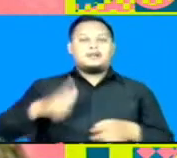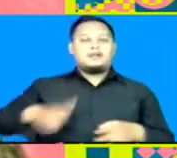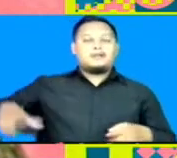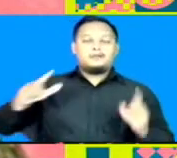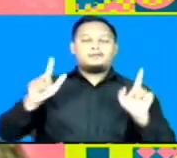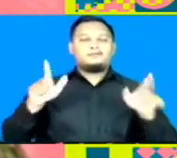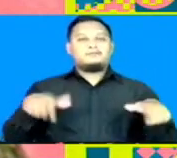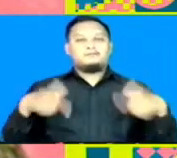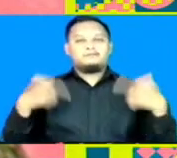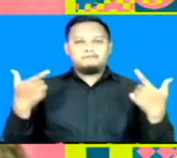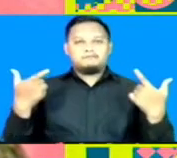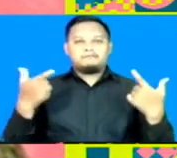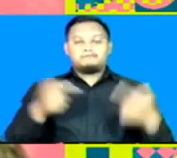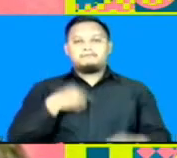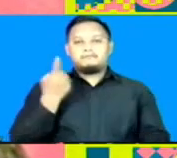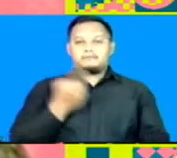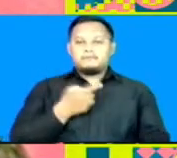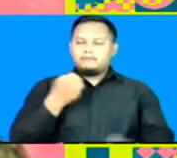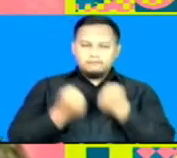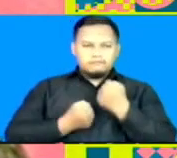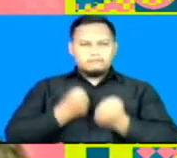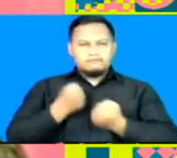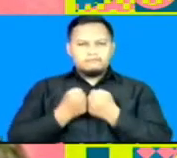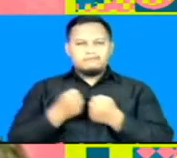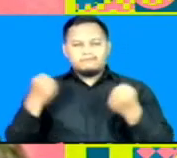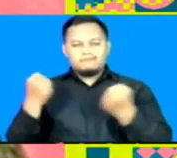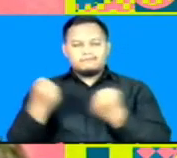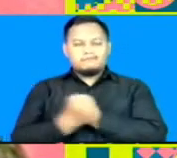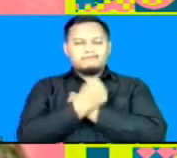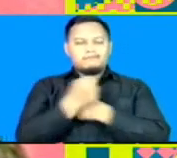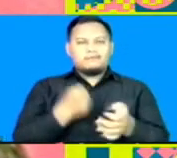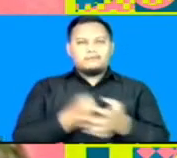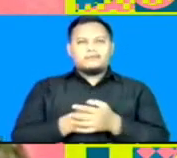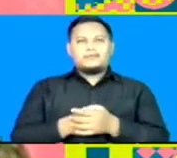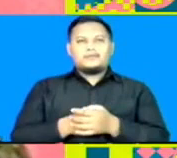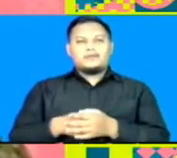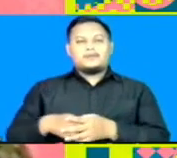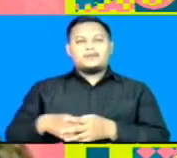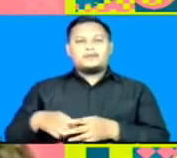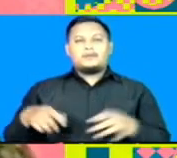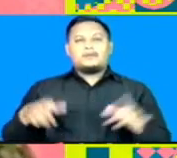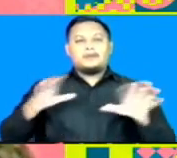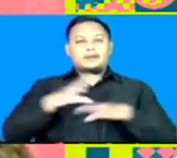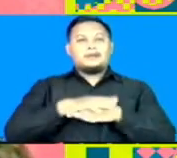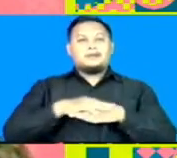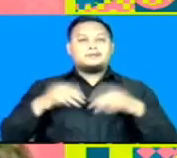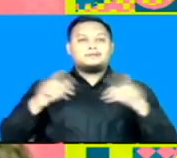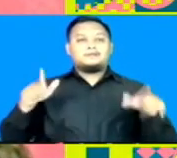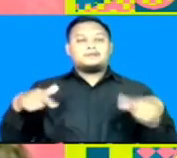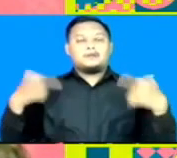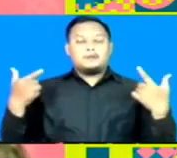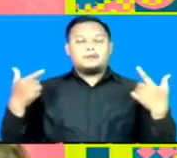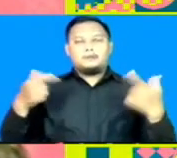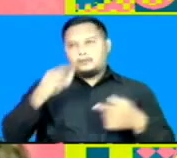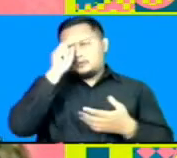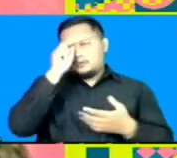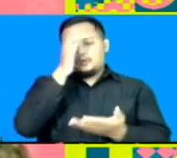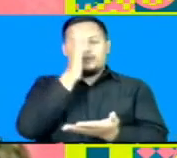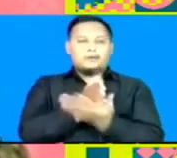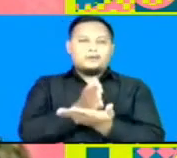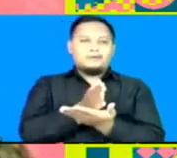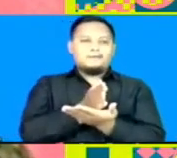of environmental consciousness and social justice in conducting our economy by discussing just and